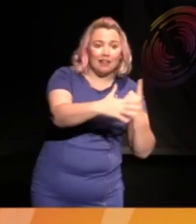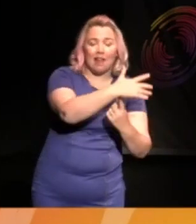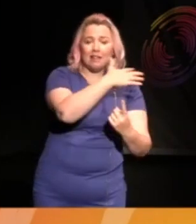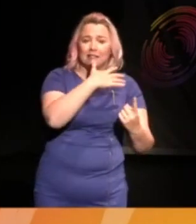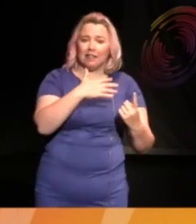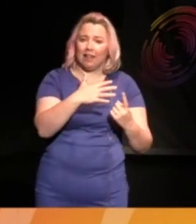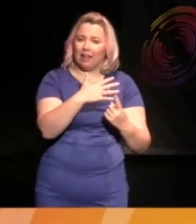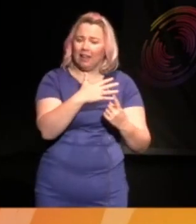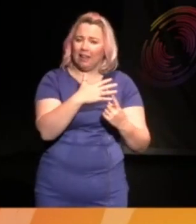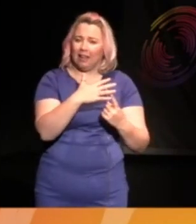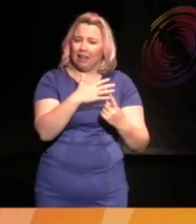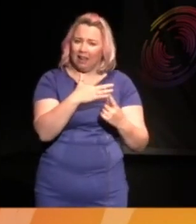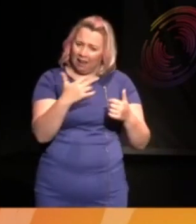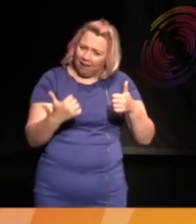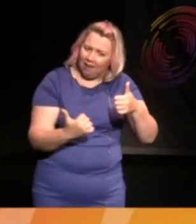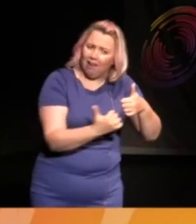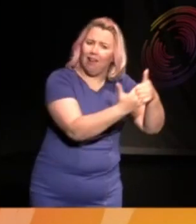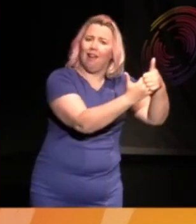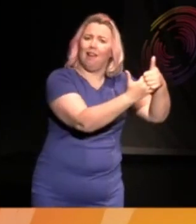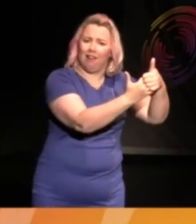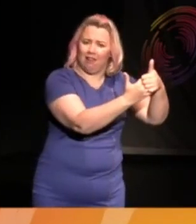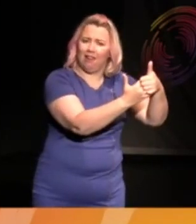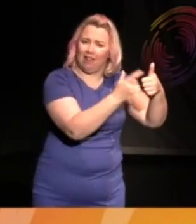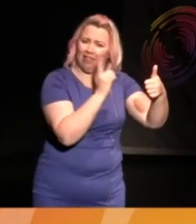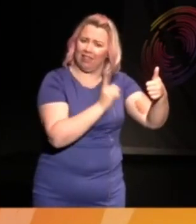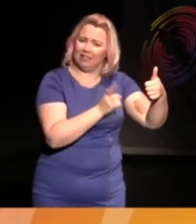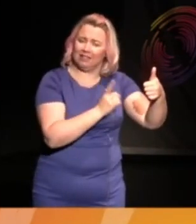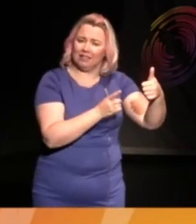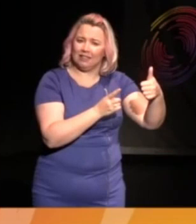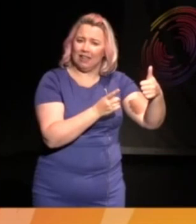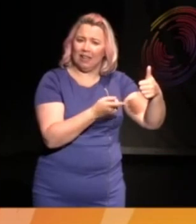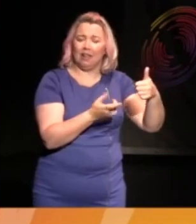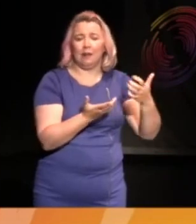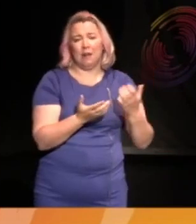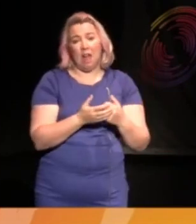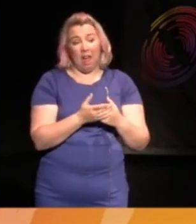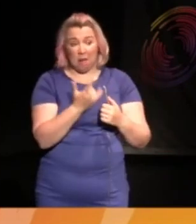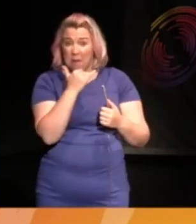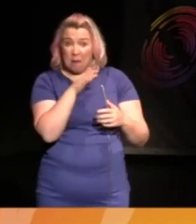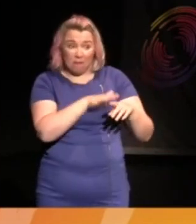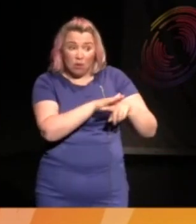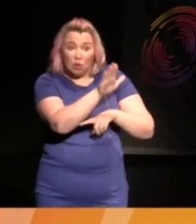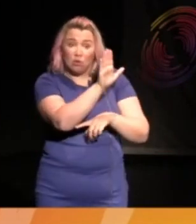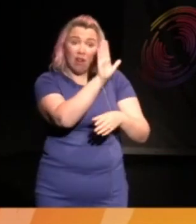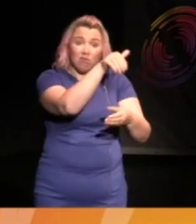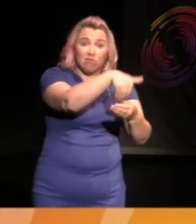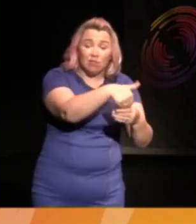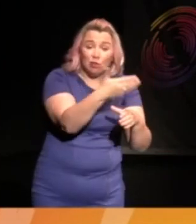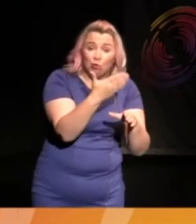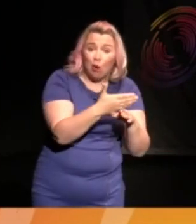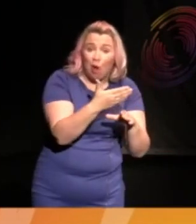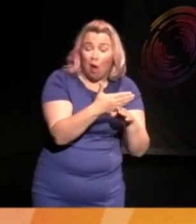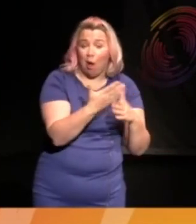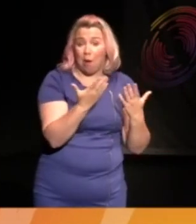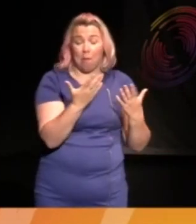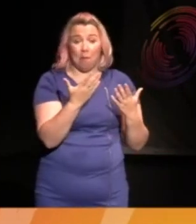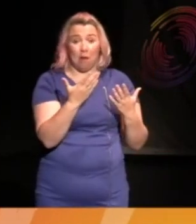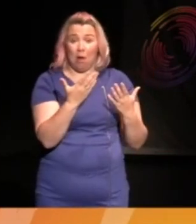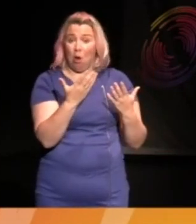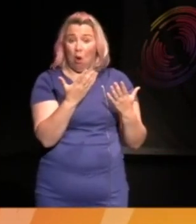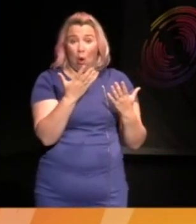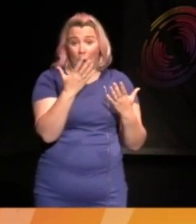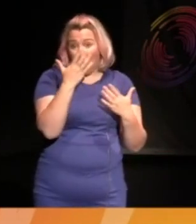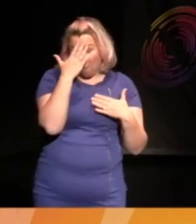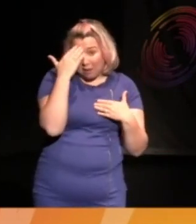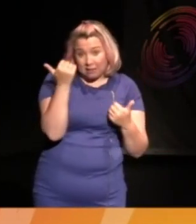society. And support will see people go into better jobs and better mental health if they've been